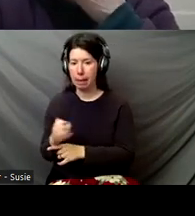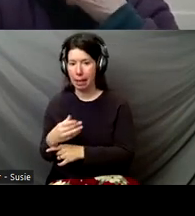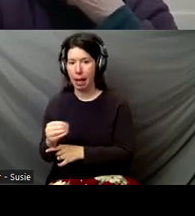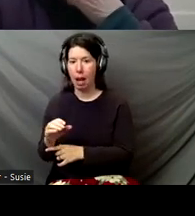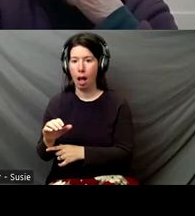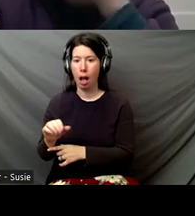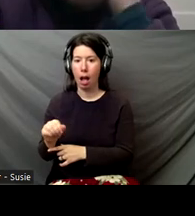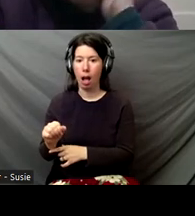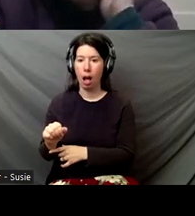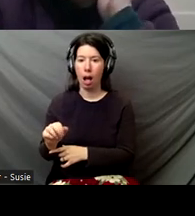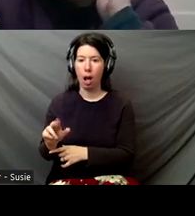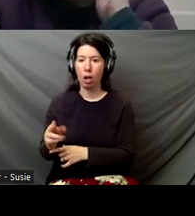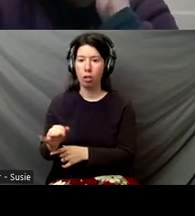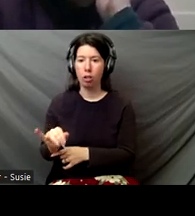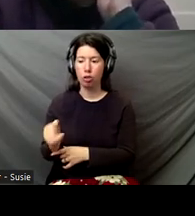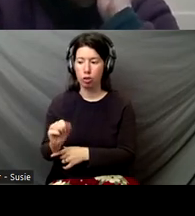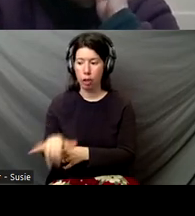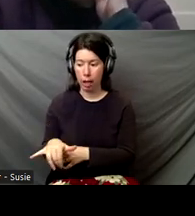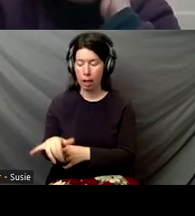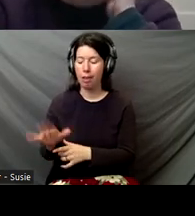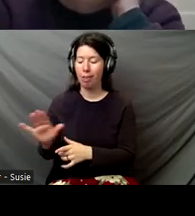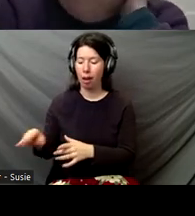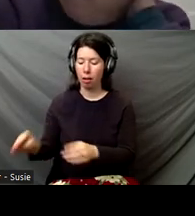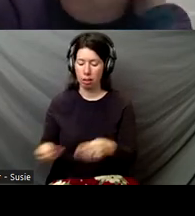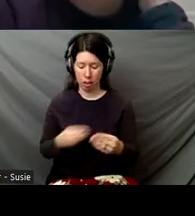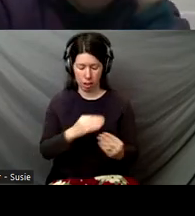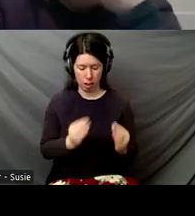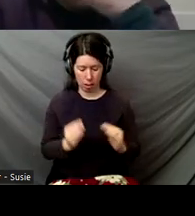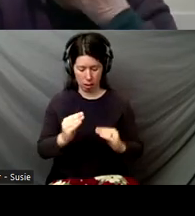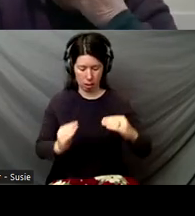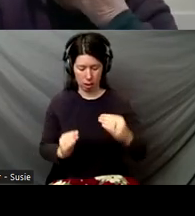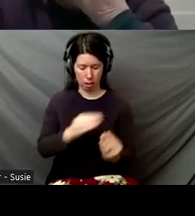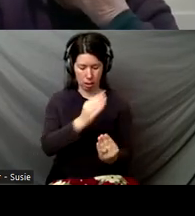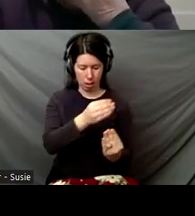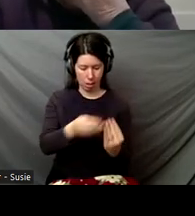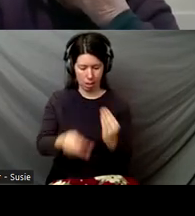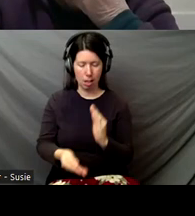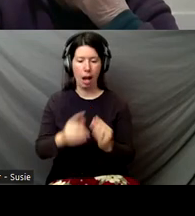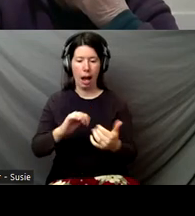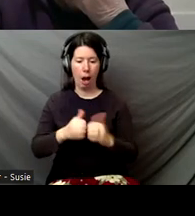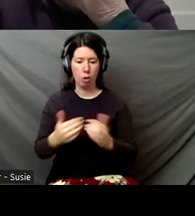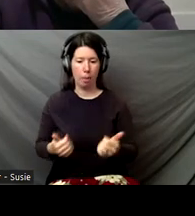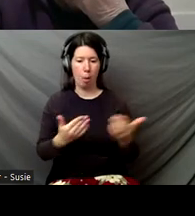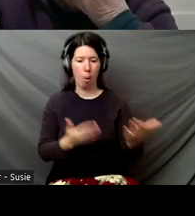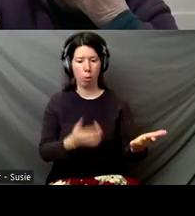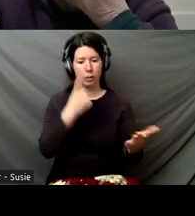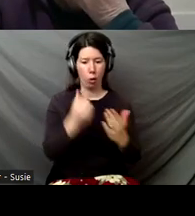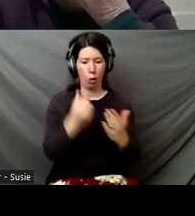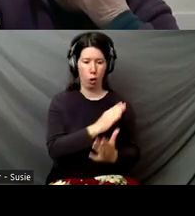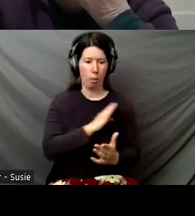placed that into the chronological order of how we would propose the new board recommend